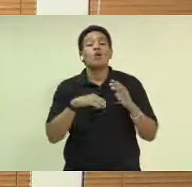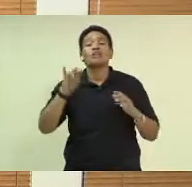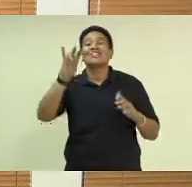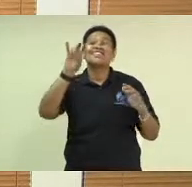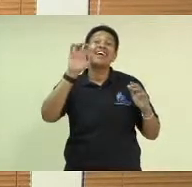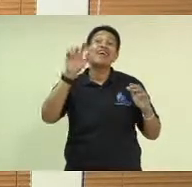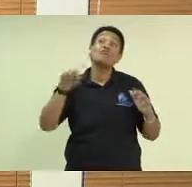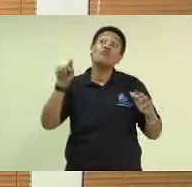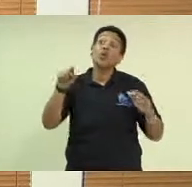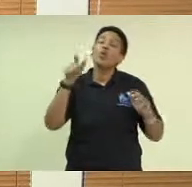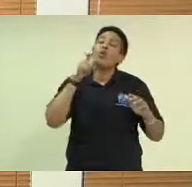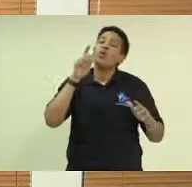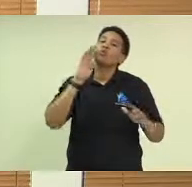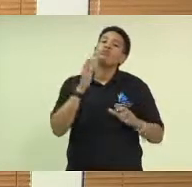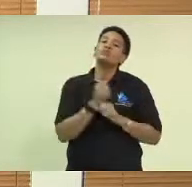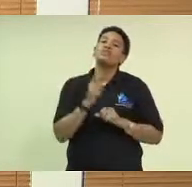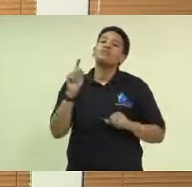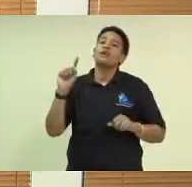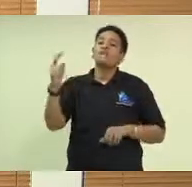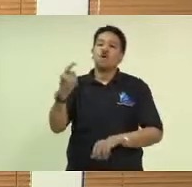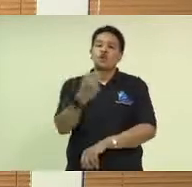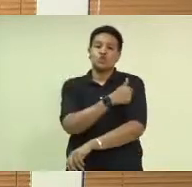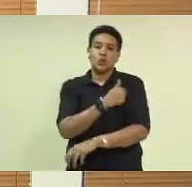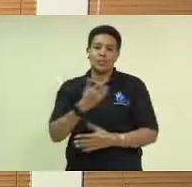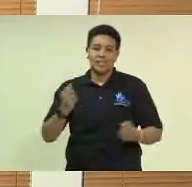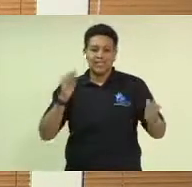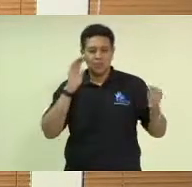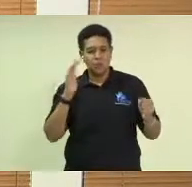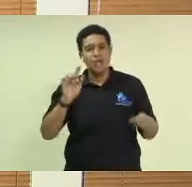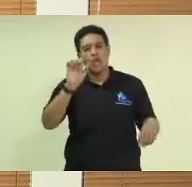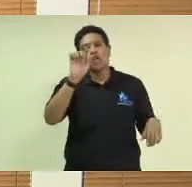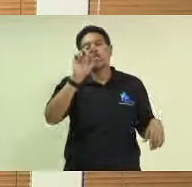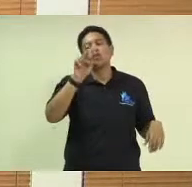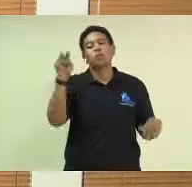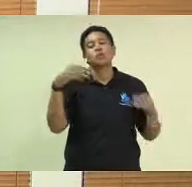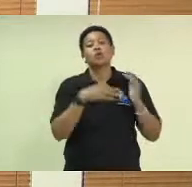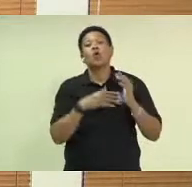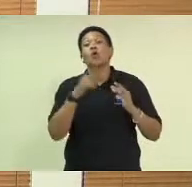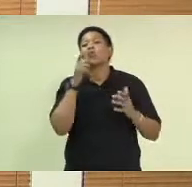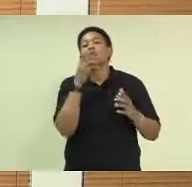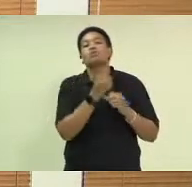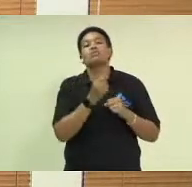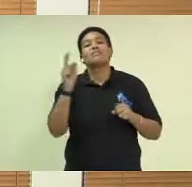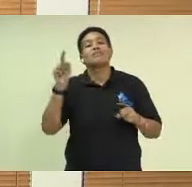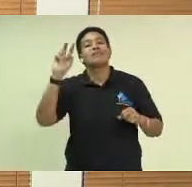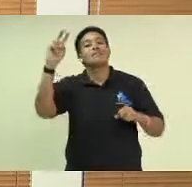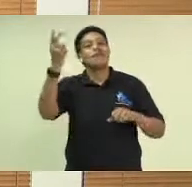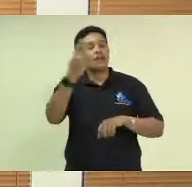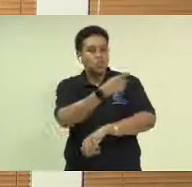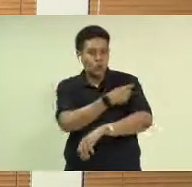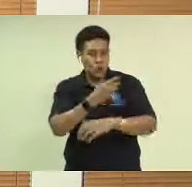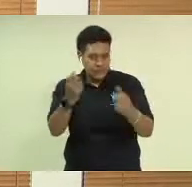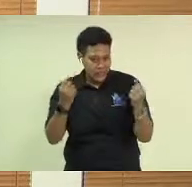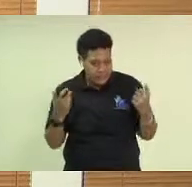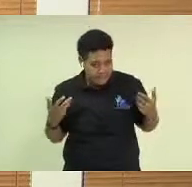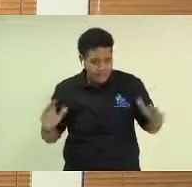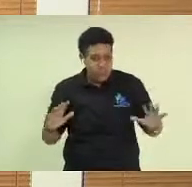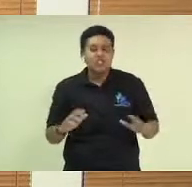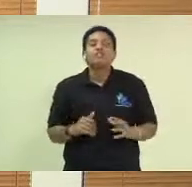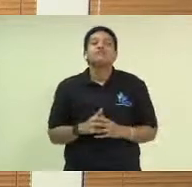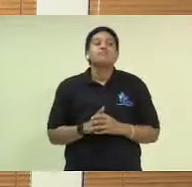178,700 of whom received their first dose, and 122,000 have received their second dose.